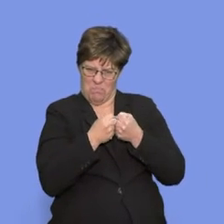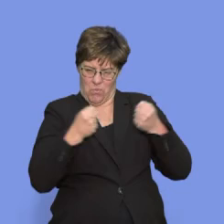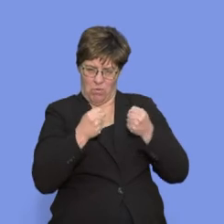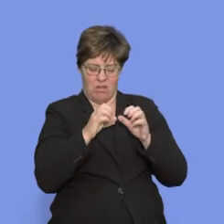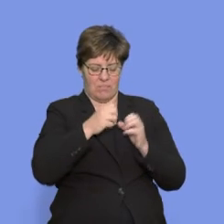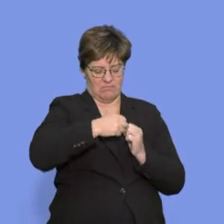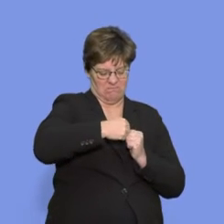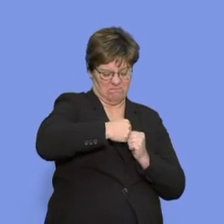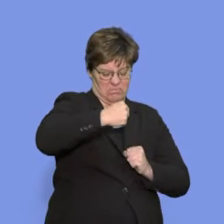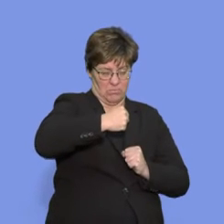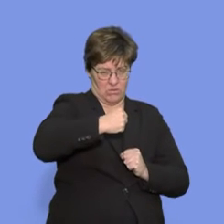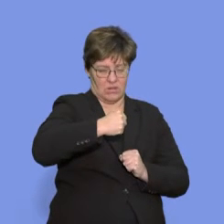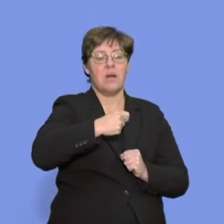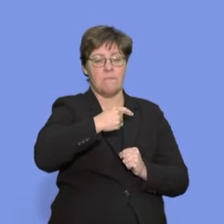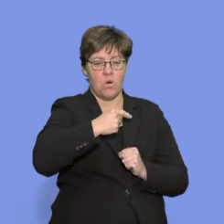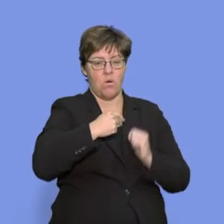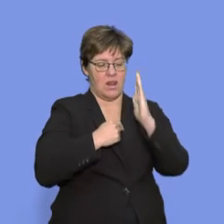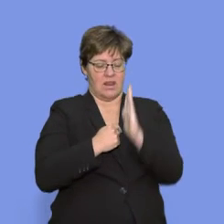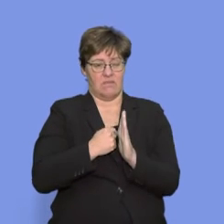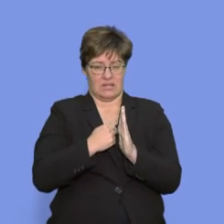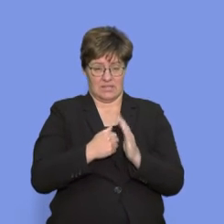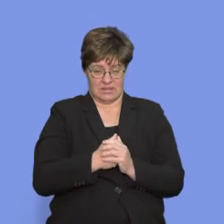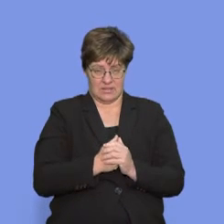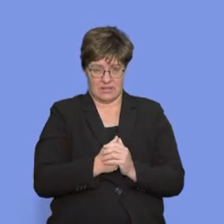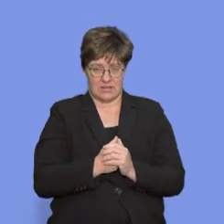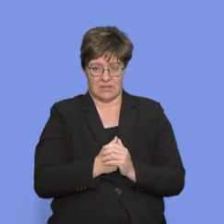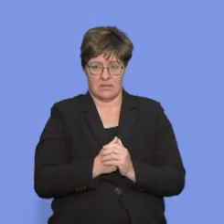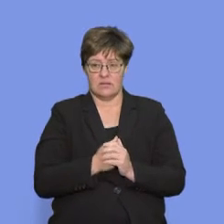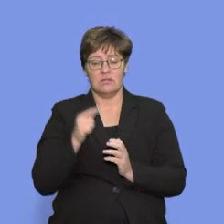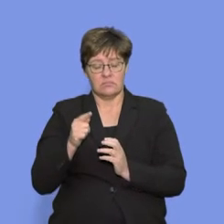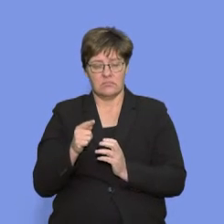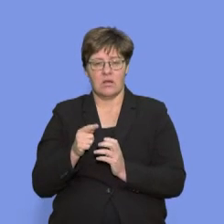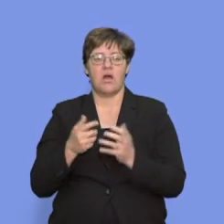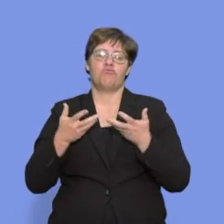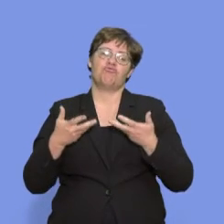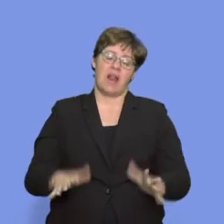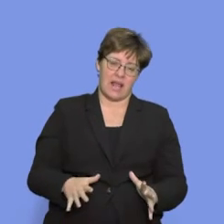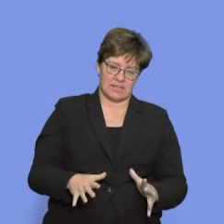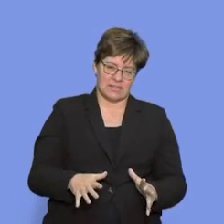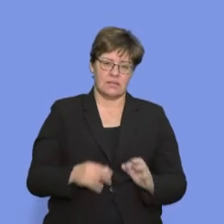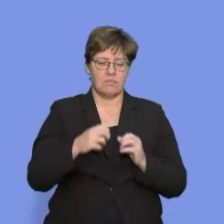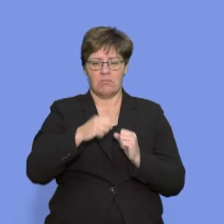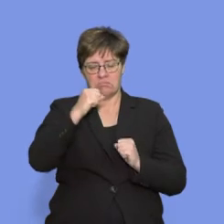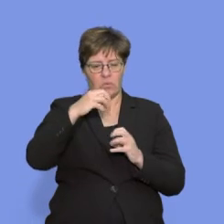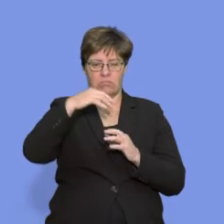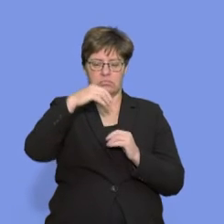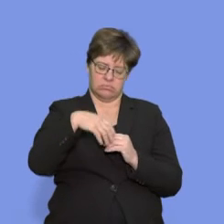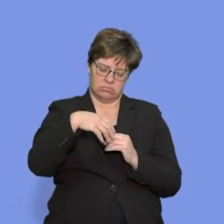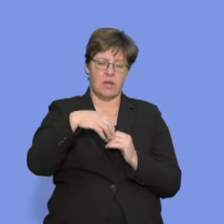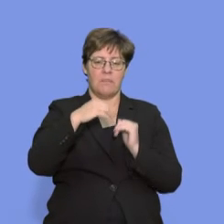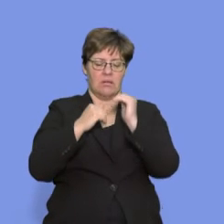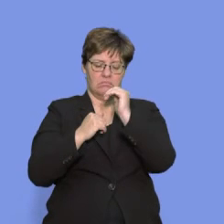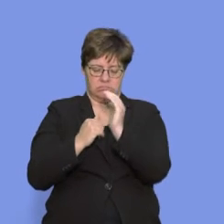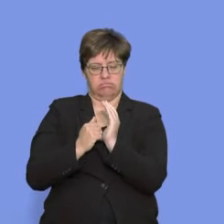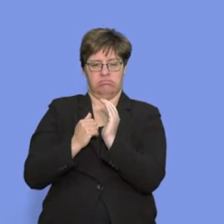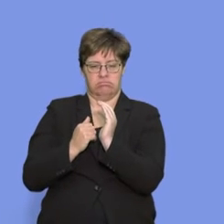it's making the lens less convex. Here, the ligaments relax, and they are more convex. This lens is